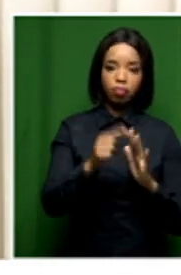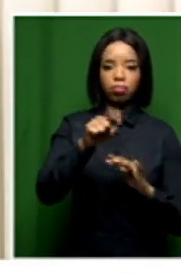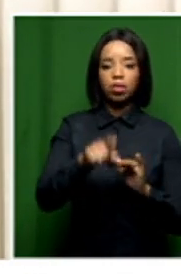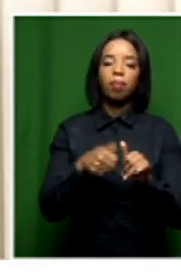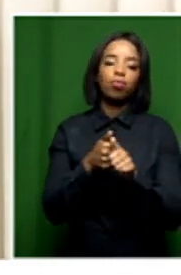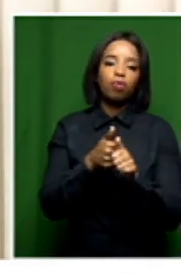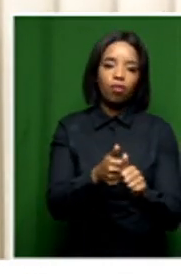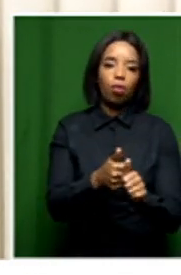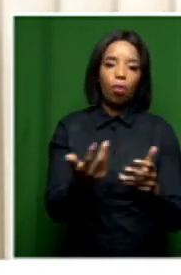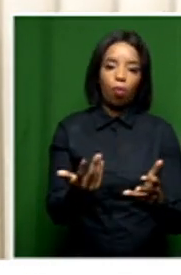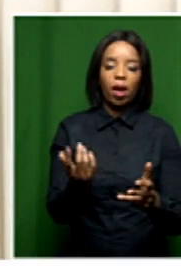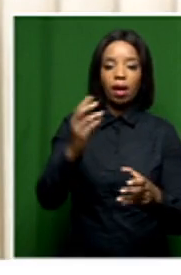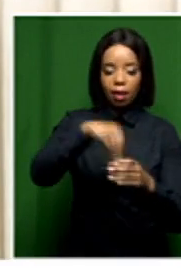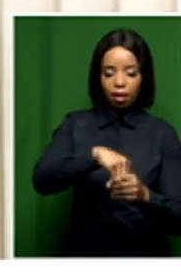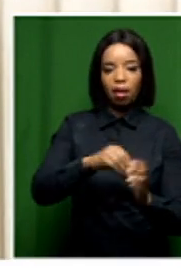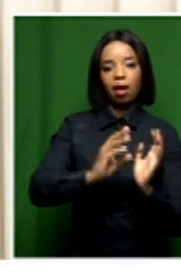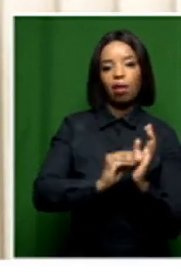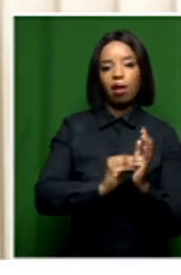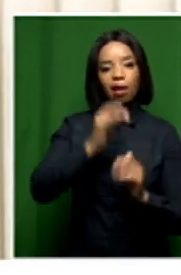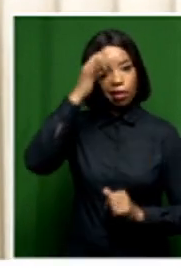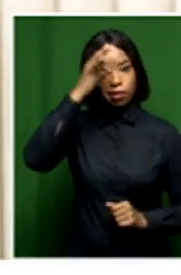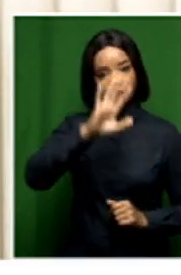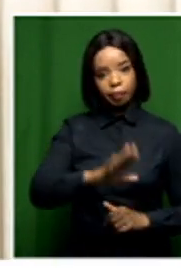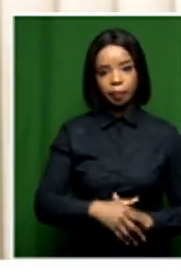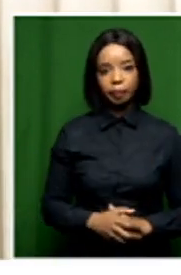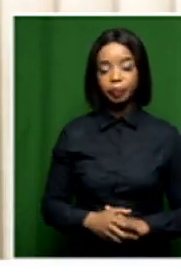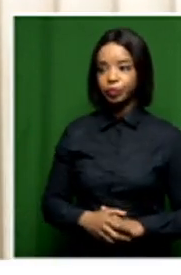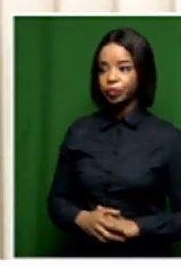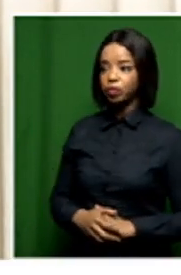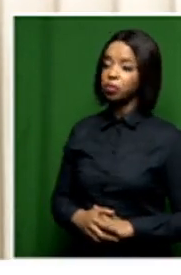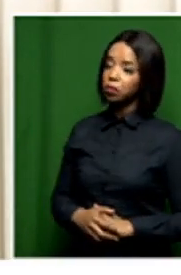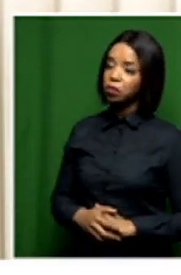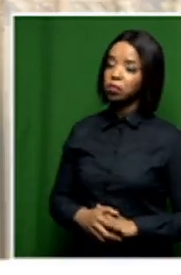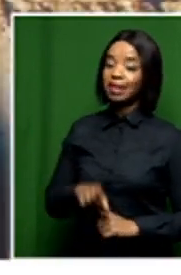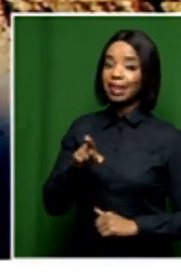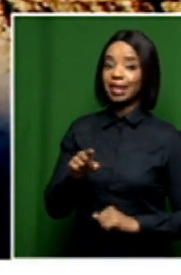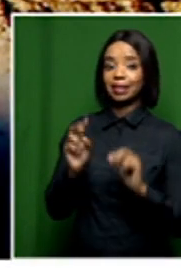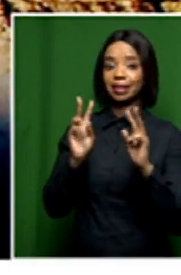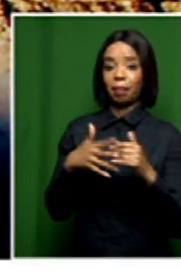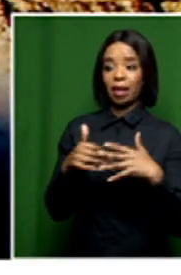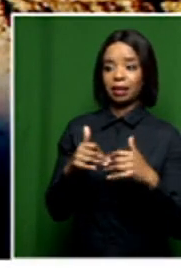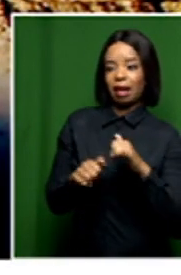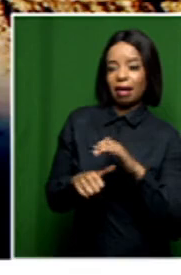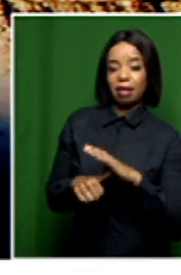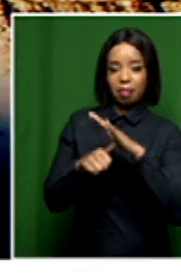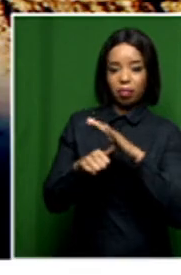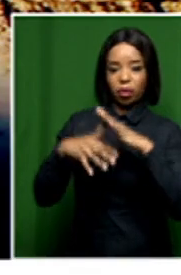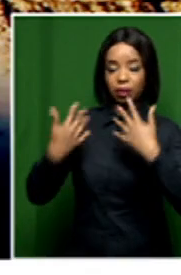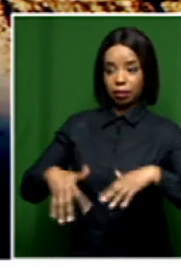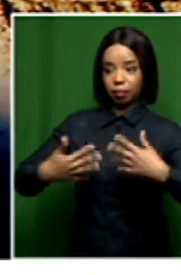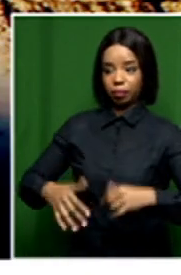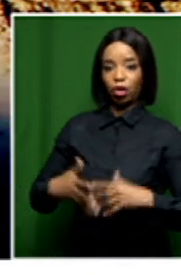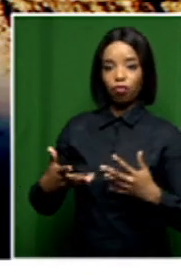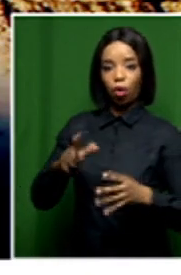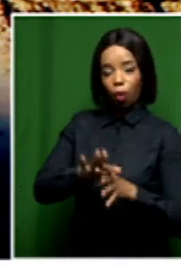commission. So how important is this matter to the overall standing of